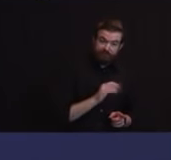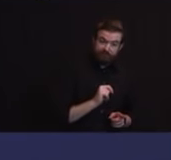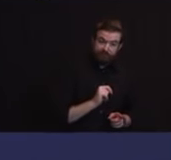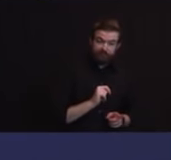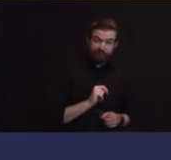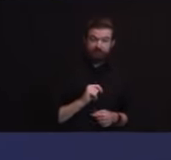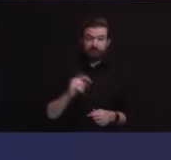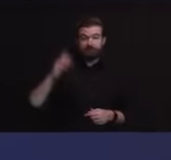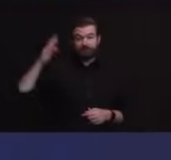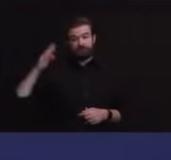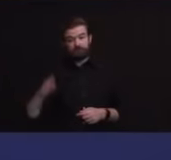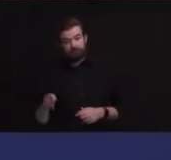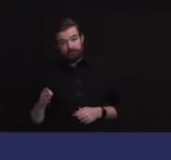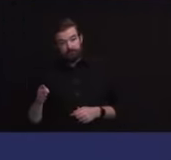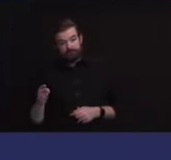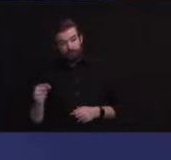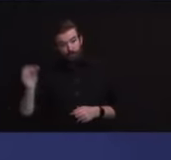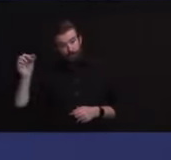any?